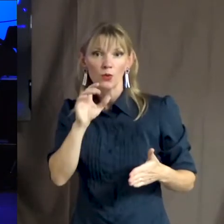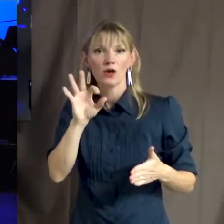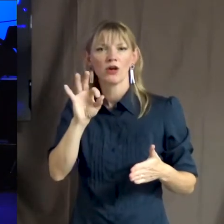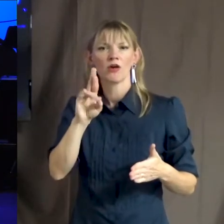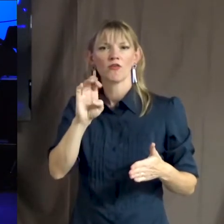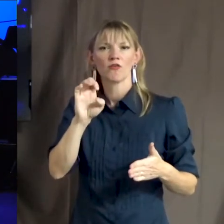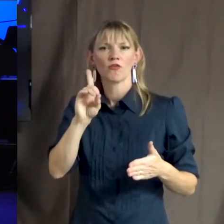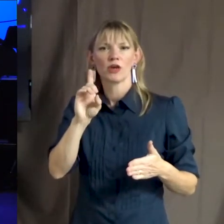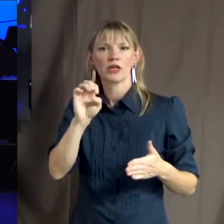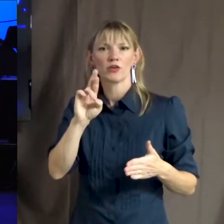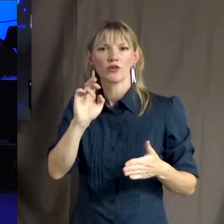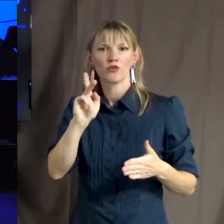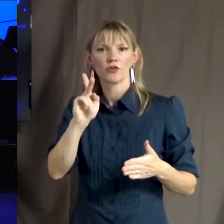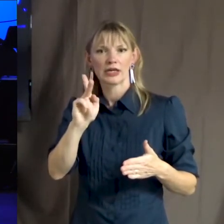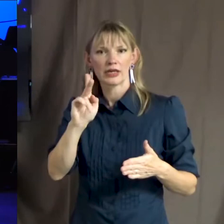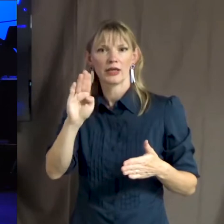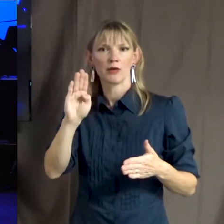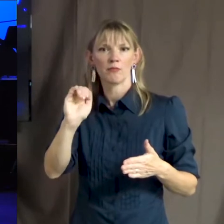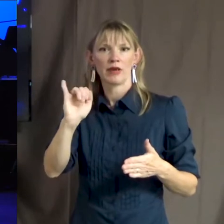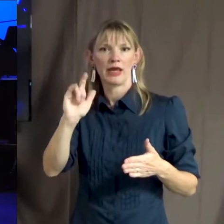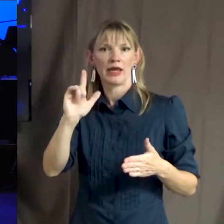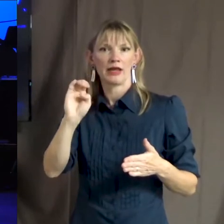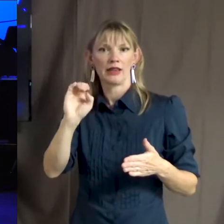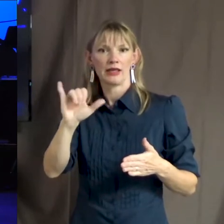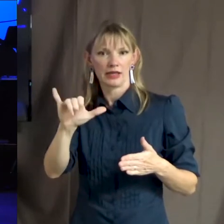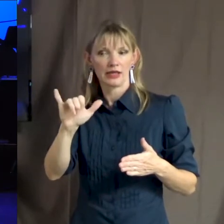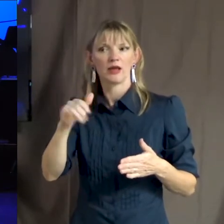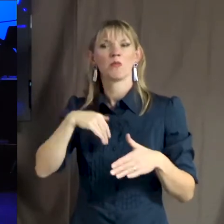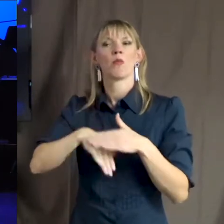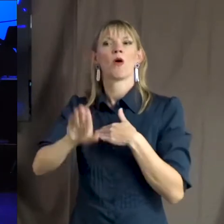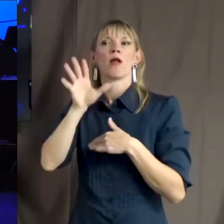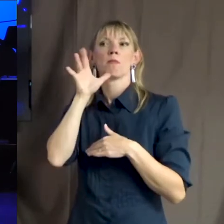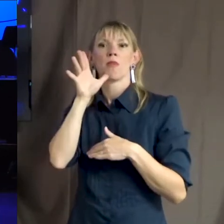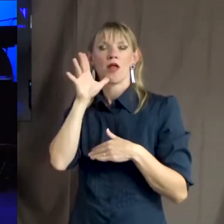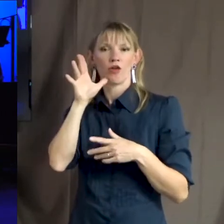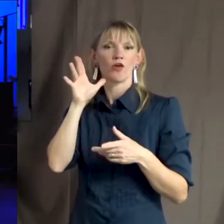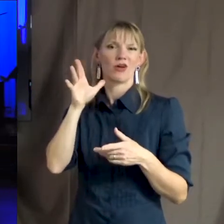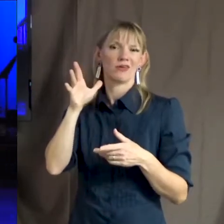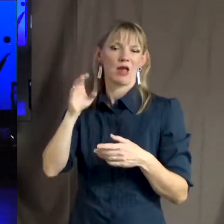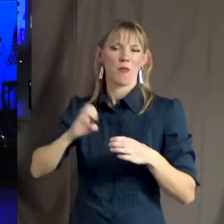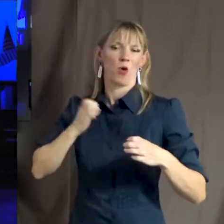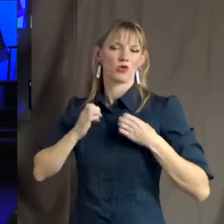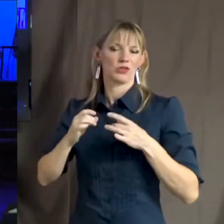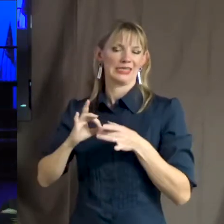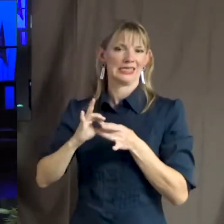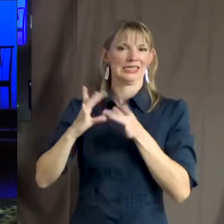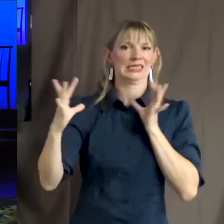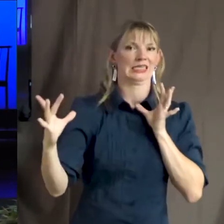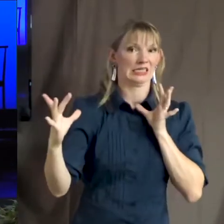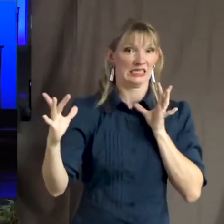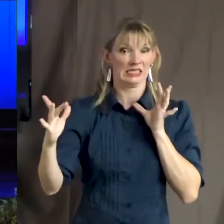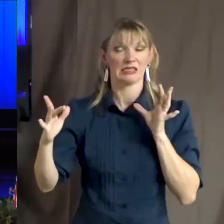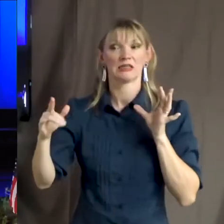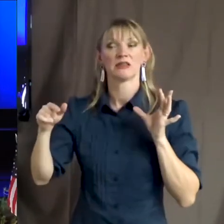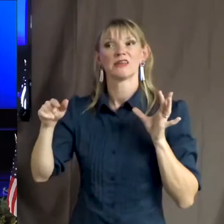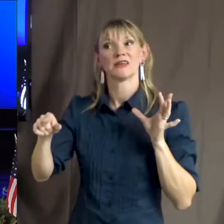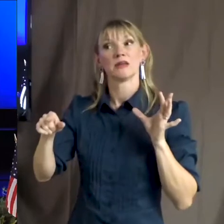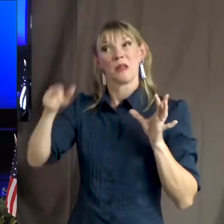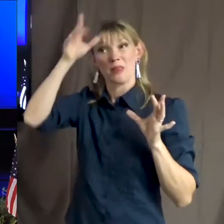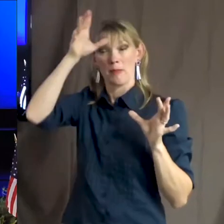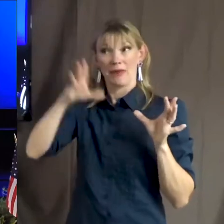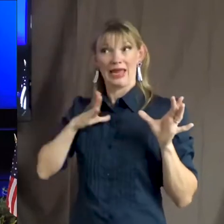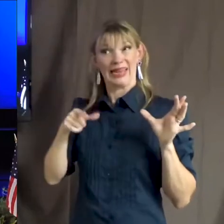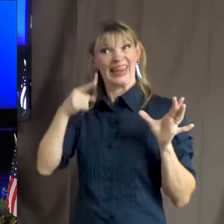to a loving but emotionally distant mother. And the man who was most likely his